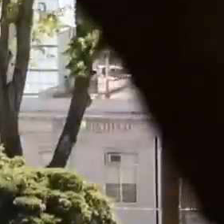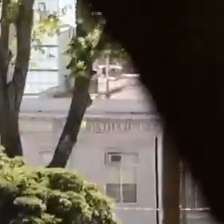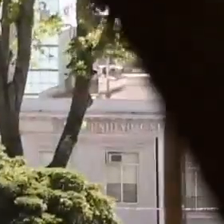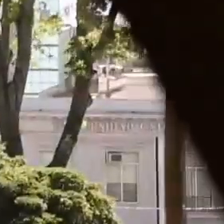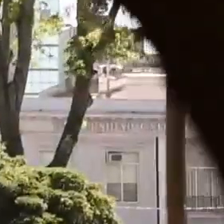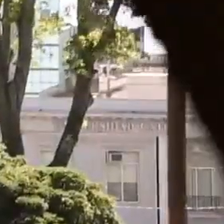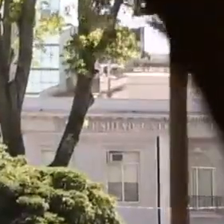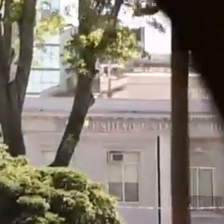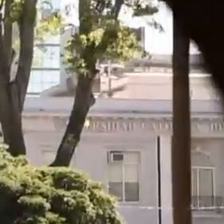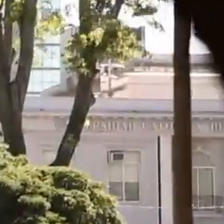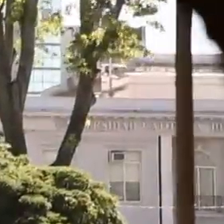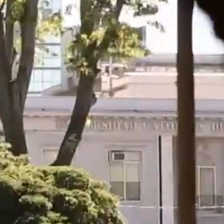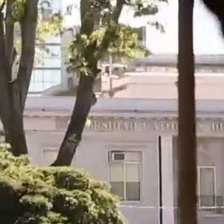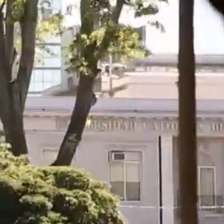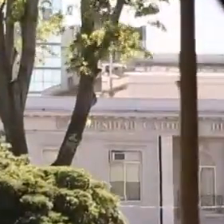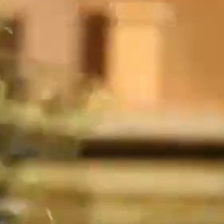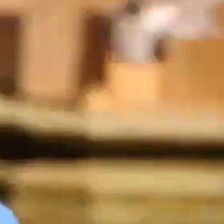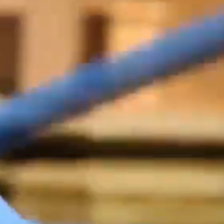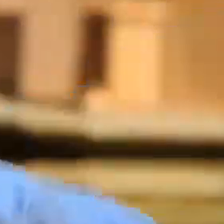Thank you.